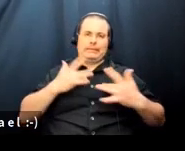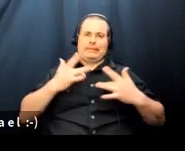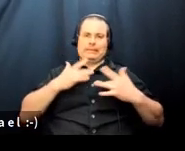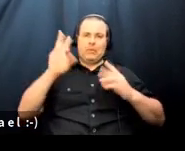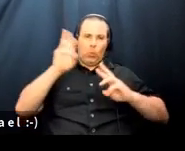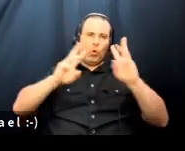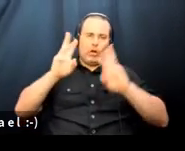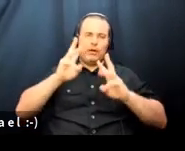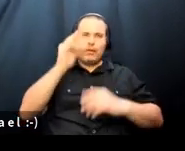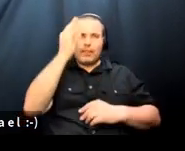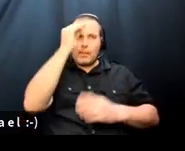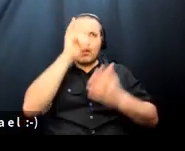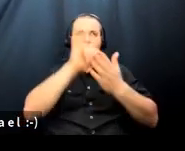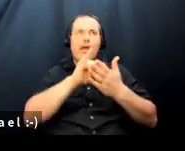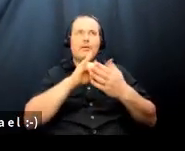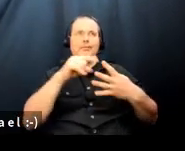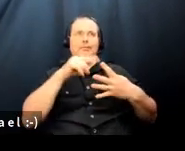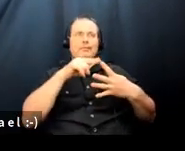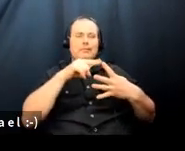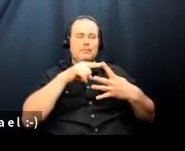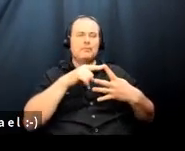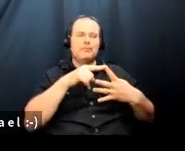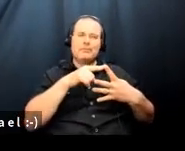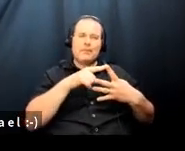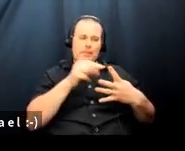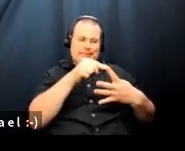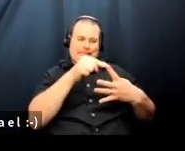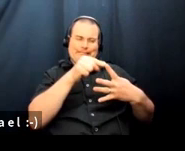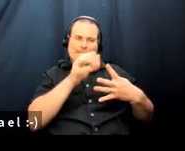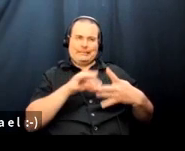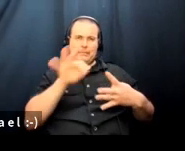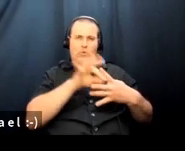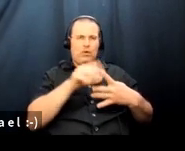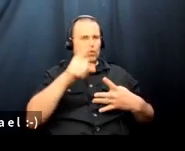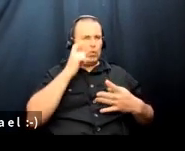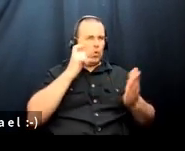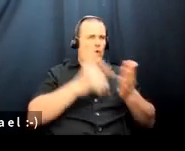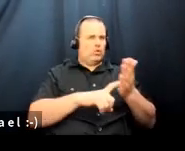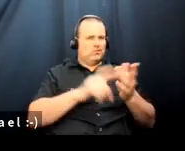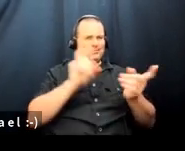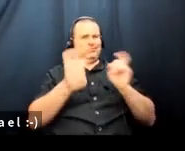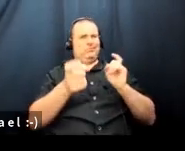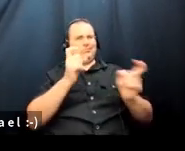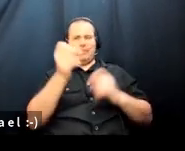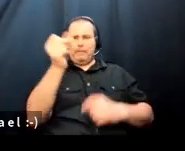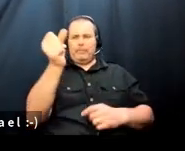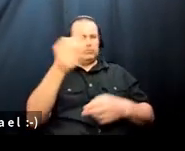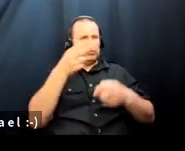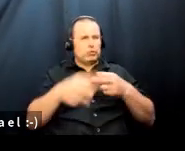particularly the first one. Has there been a noticeable change in your child's behavior in a relatively short period of